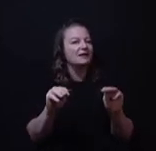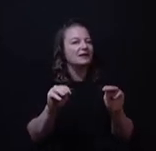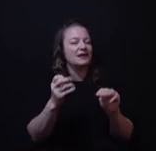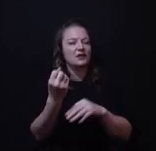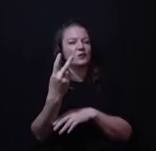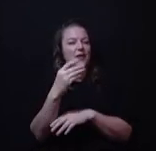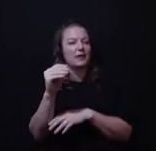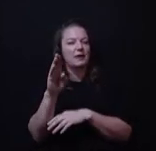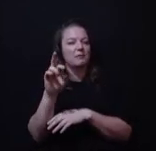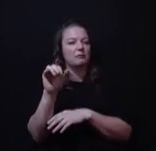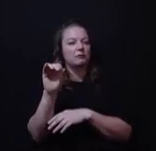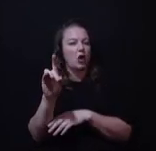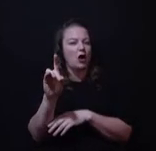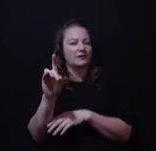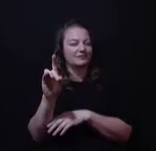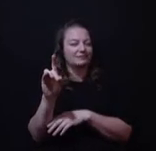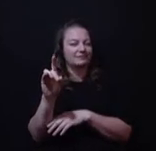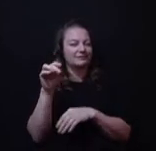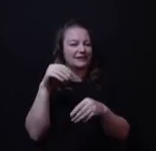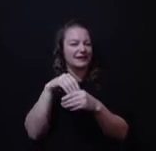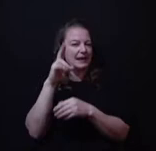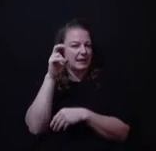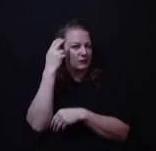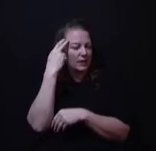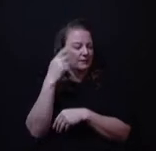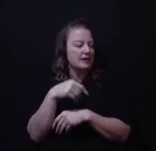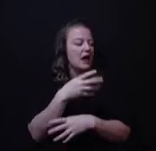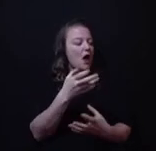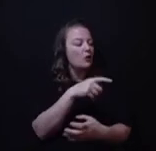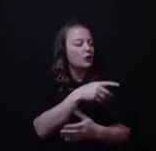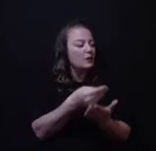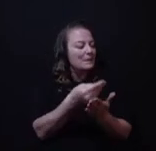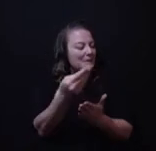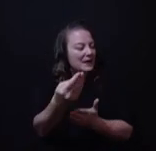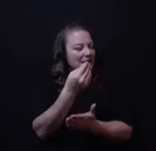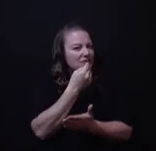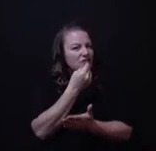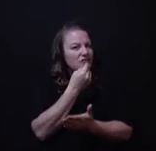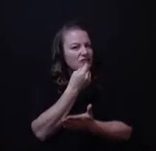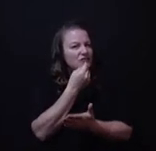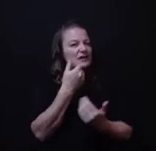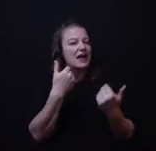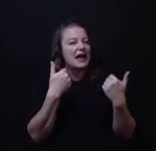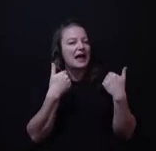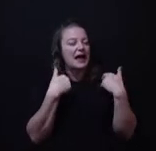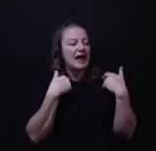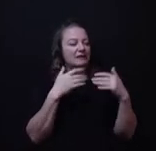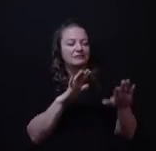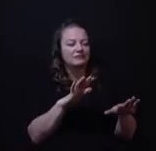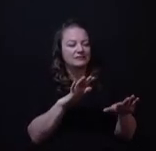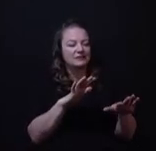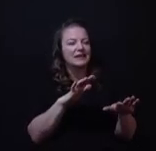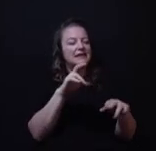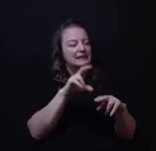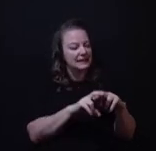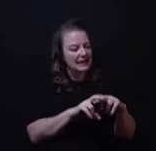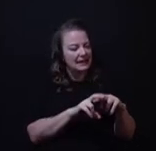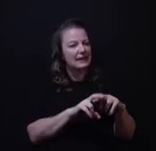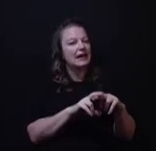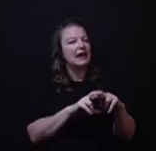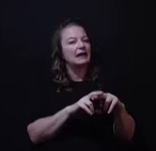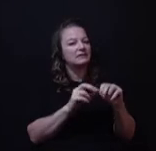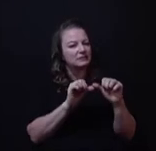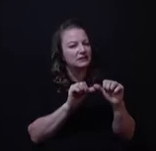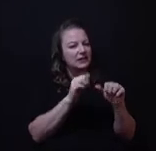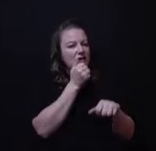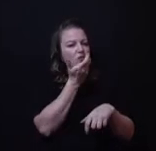Broadway downtown, because they were going to drop him off downtown. I want you to buy some food, have some breakfast. Don't be indigent. Sit there. Stay warm.